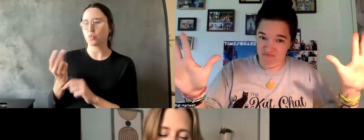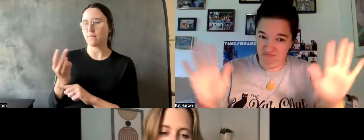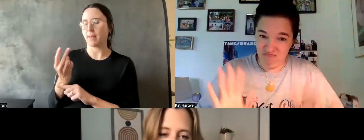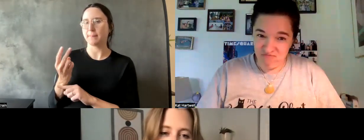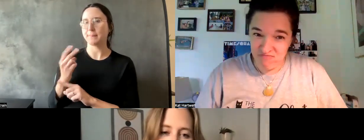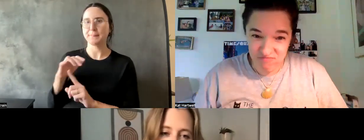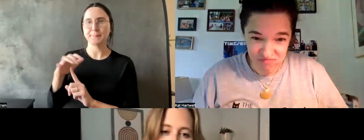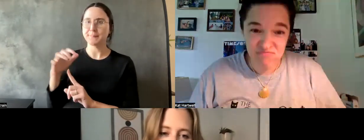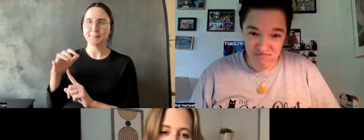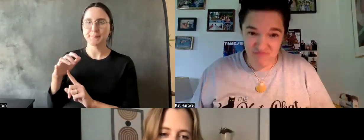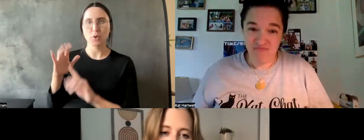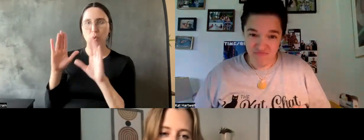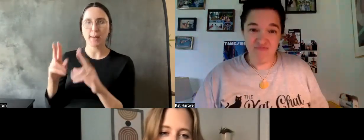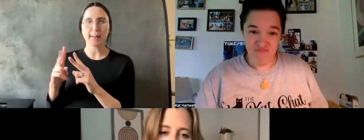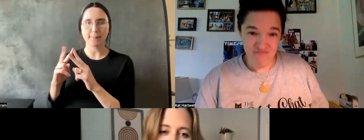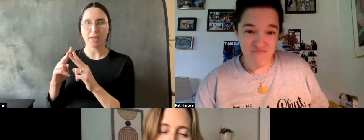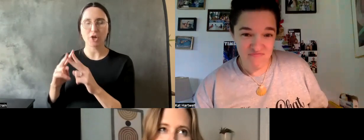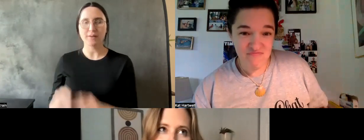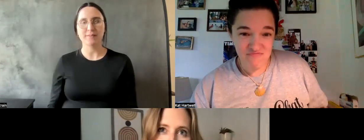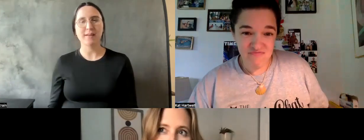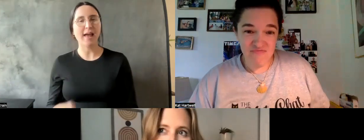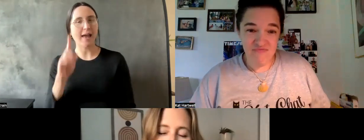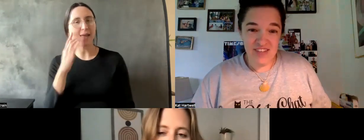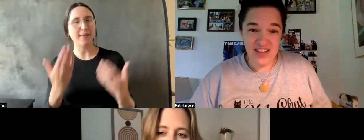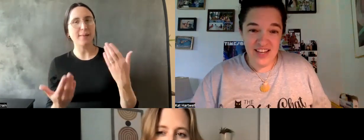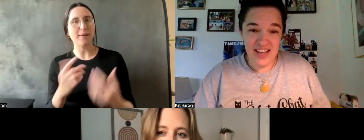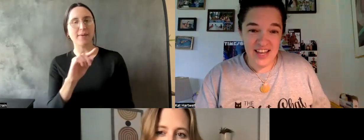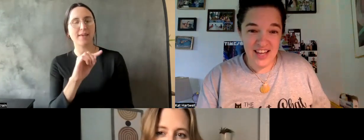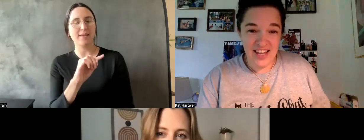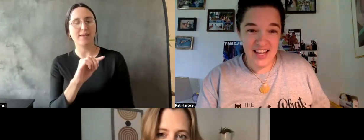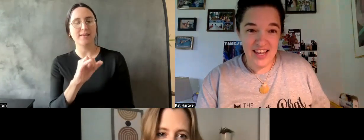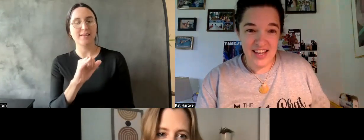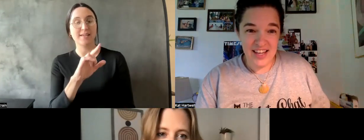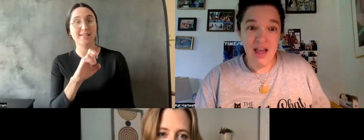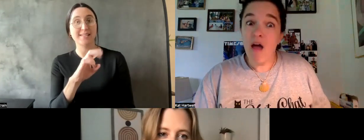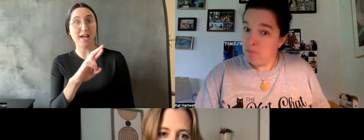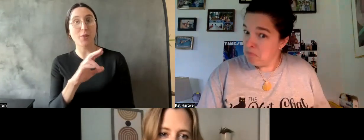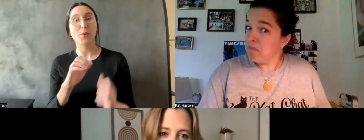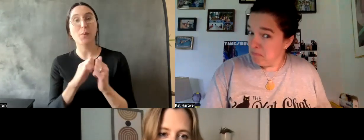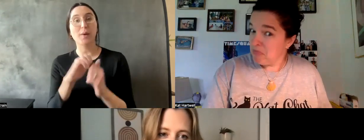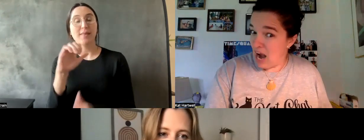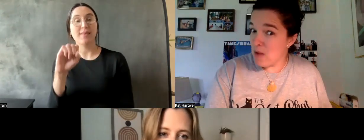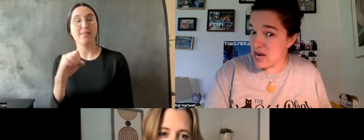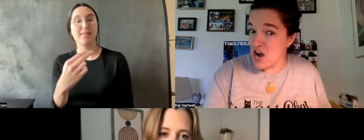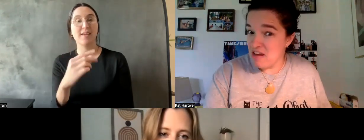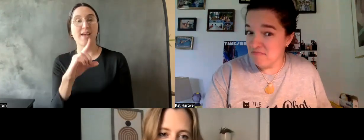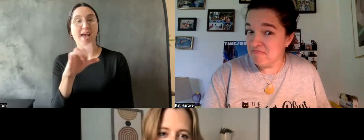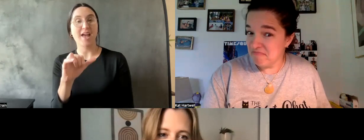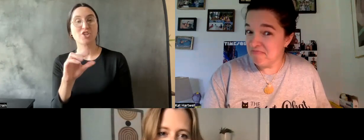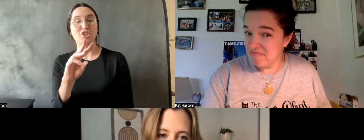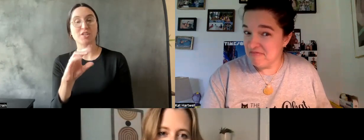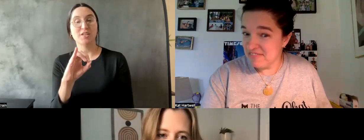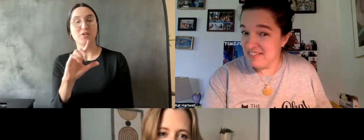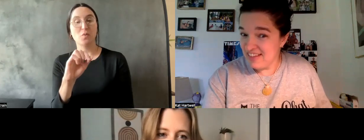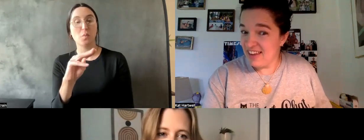very good. Very good. I think maybe a Tyler Hines and Ashley Williams duo. That could be good.